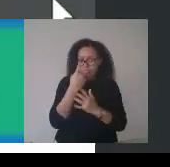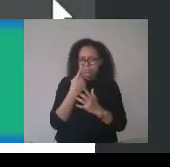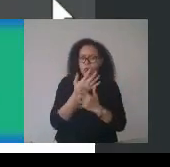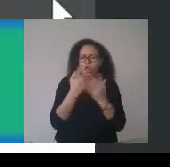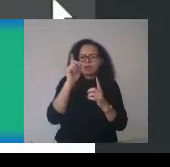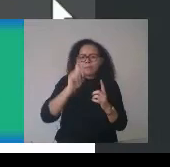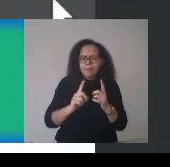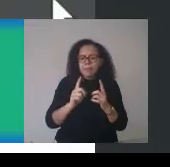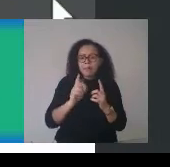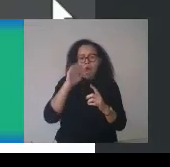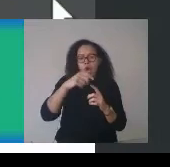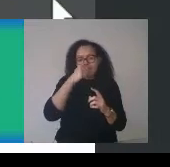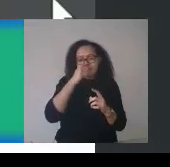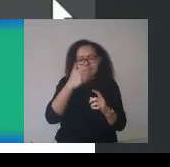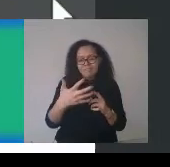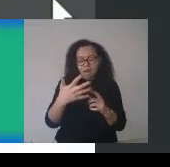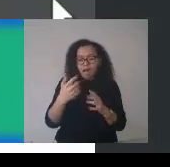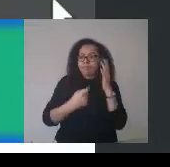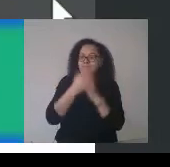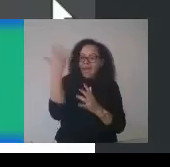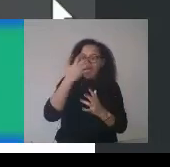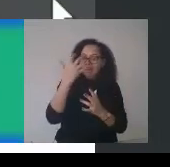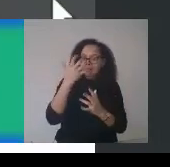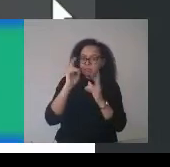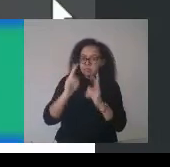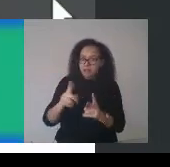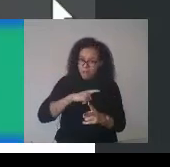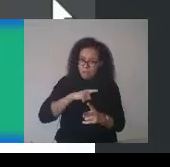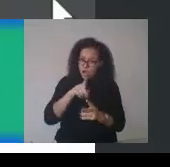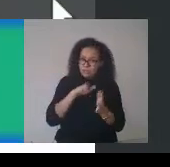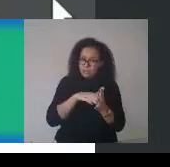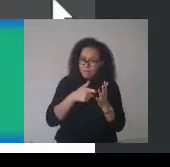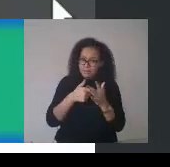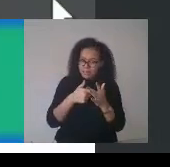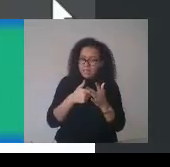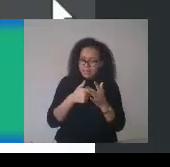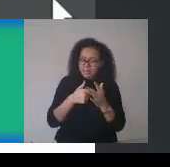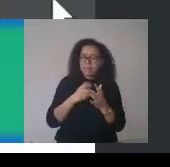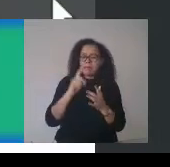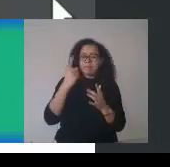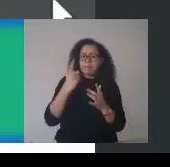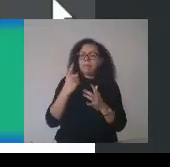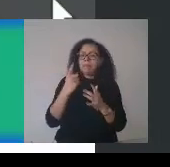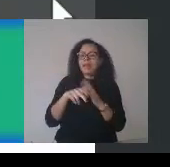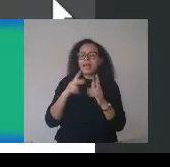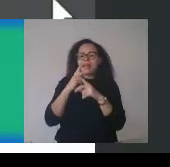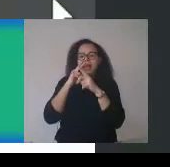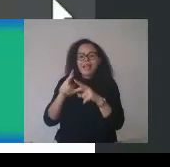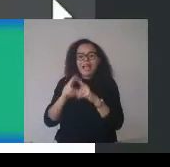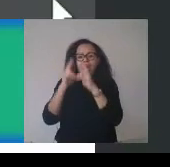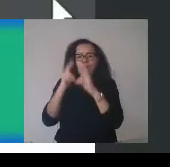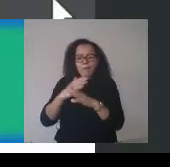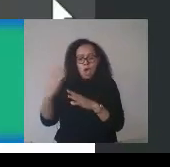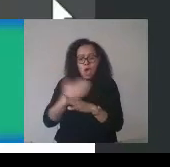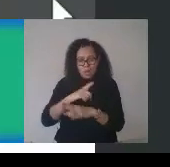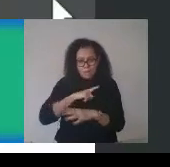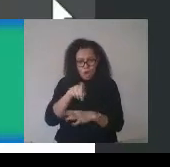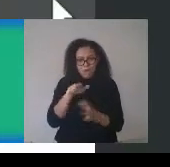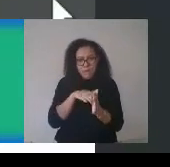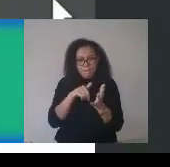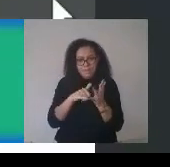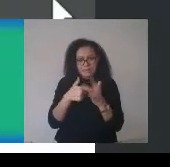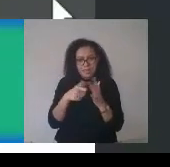in over 65 because of a fall. One of the leading reasons for entering into a care home earlier than needed. 30,000 people die in Europe and the